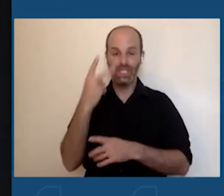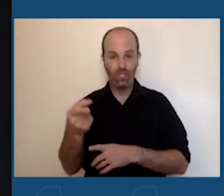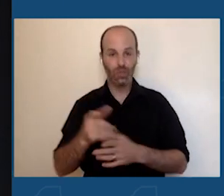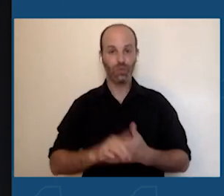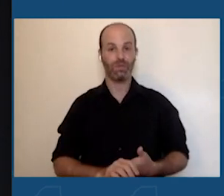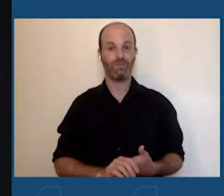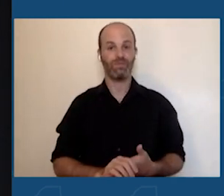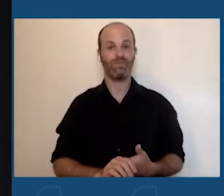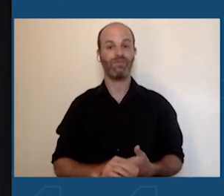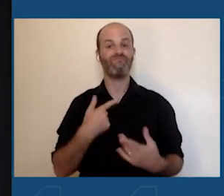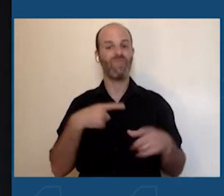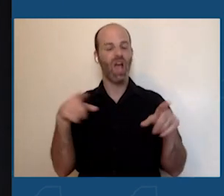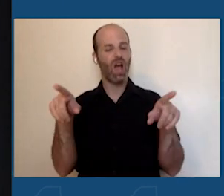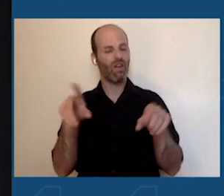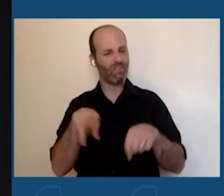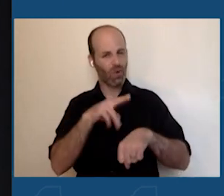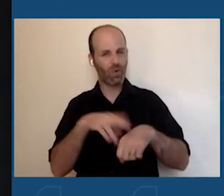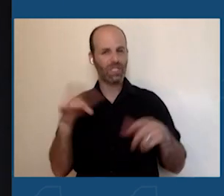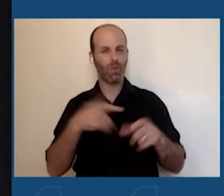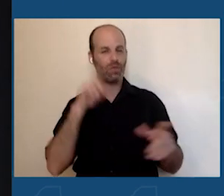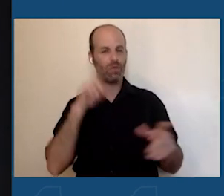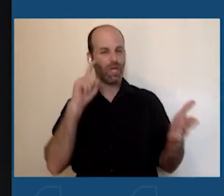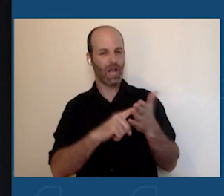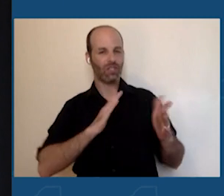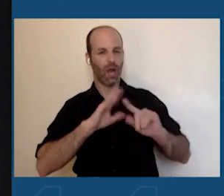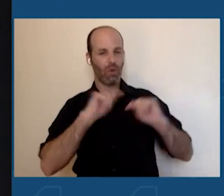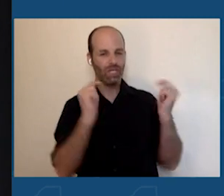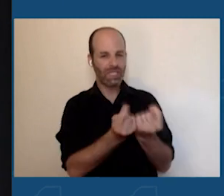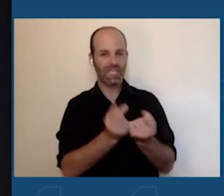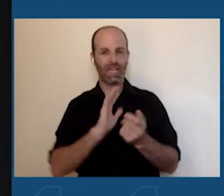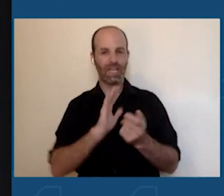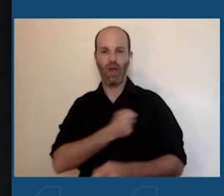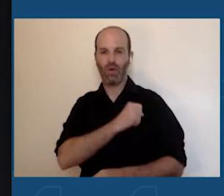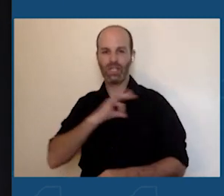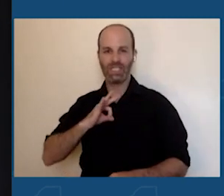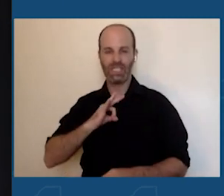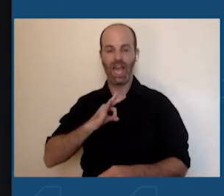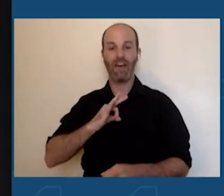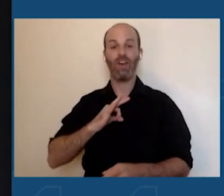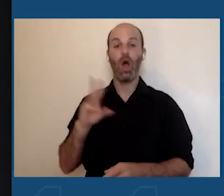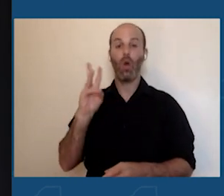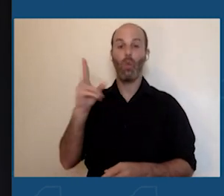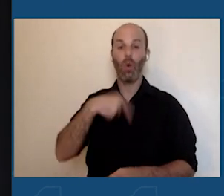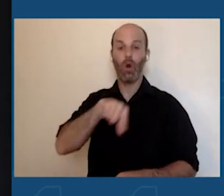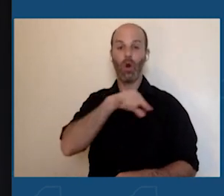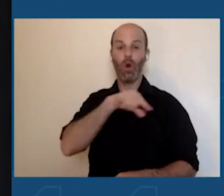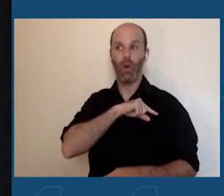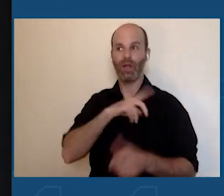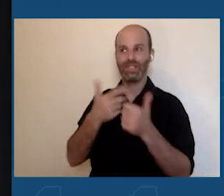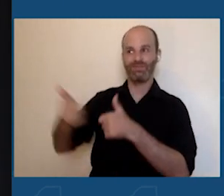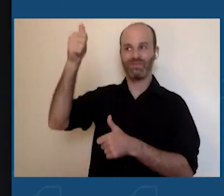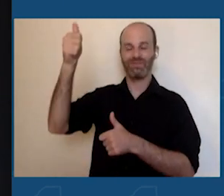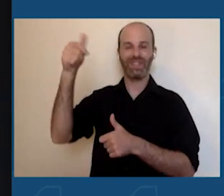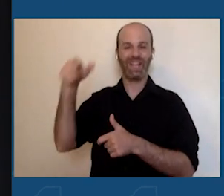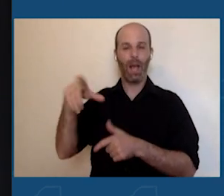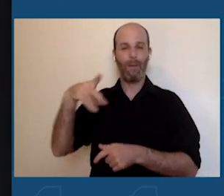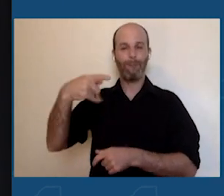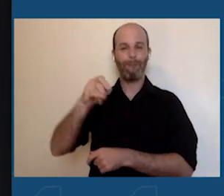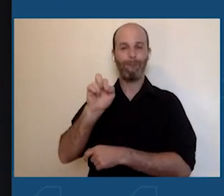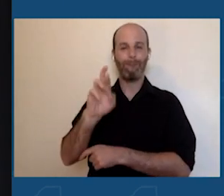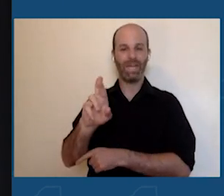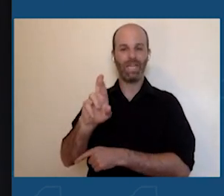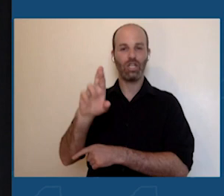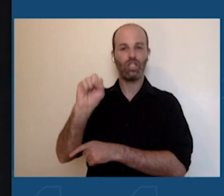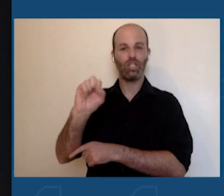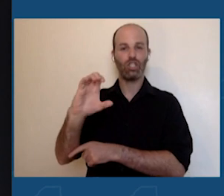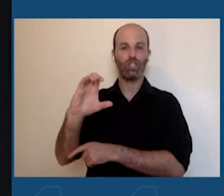I want to acknowledge our team, our staff, the water quality czar, we call him Peter Scully, the director of our water quality efforts here. Peter,